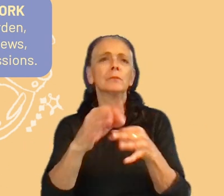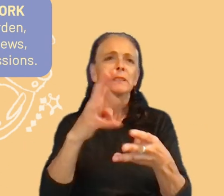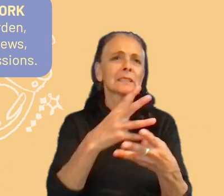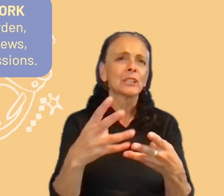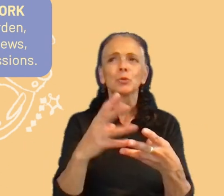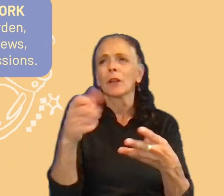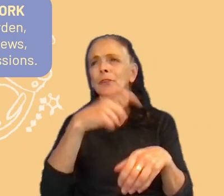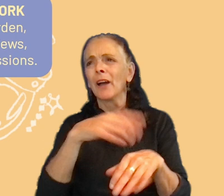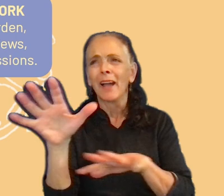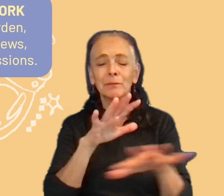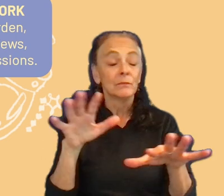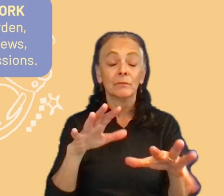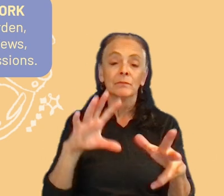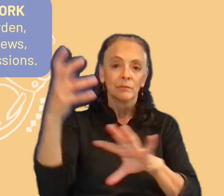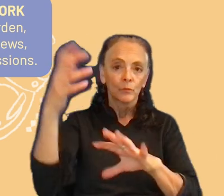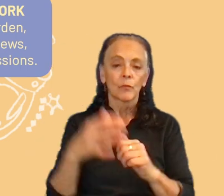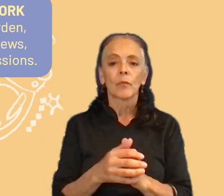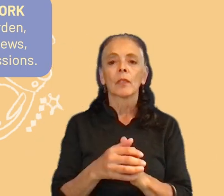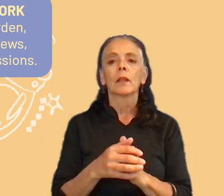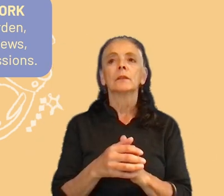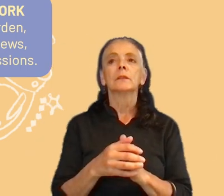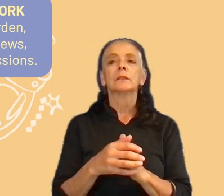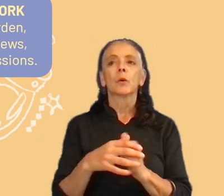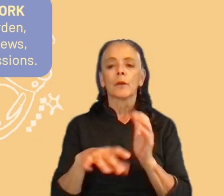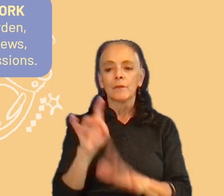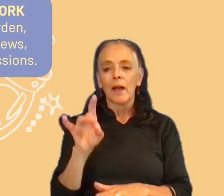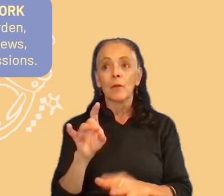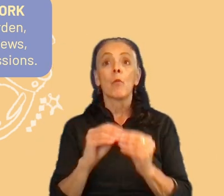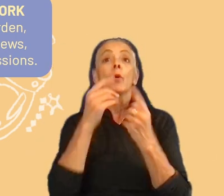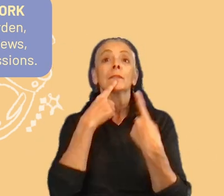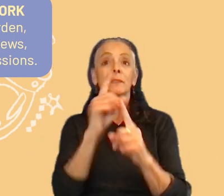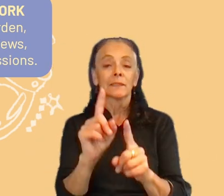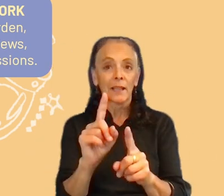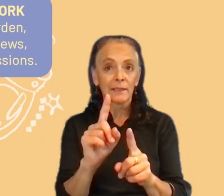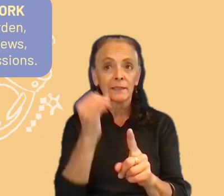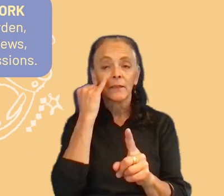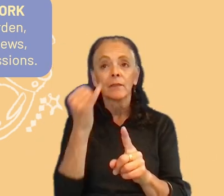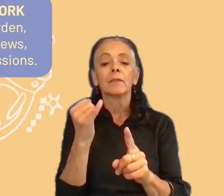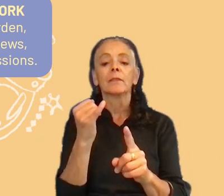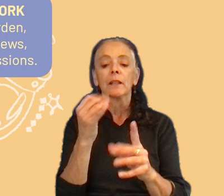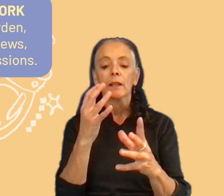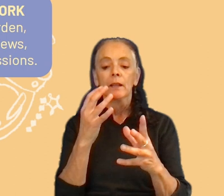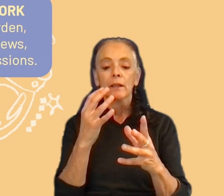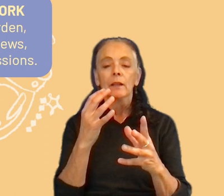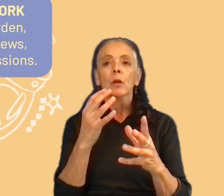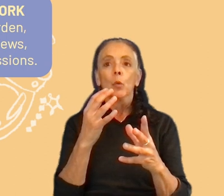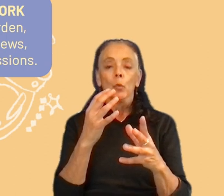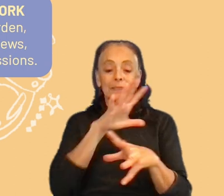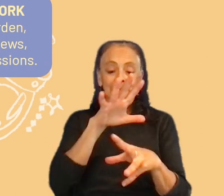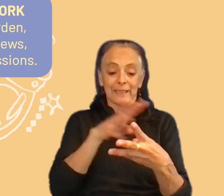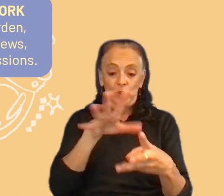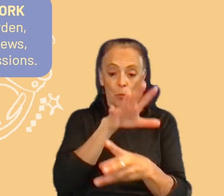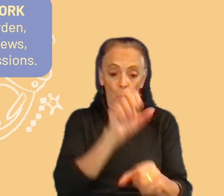not really so we had a high success rate with dates close to